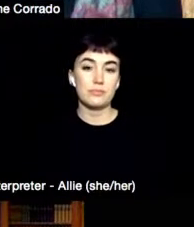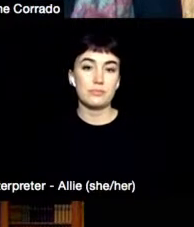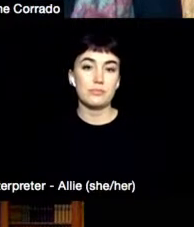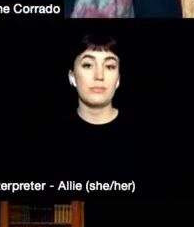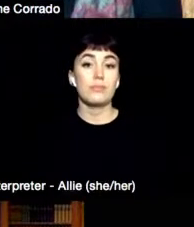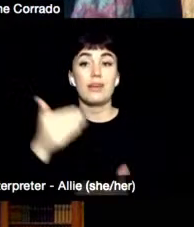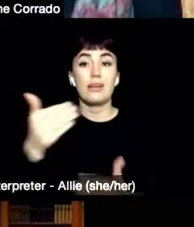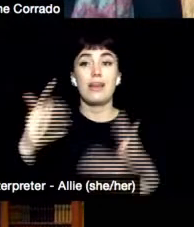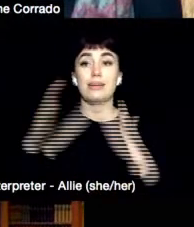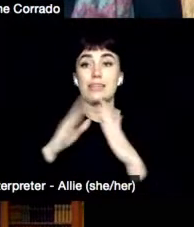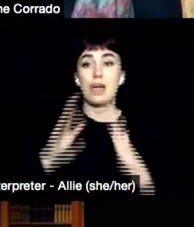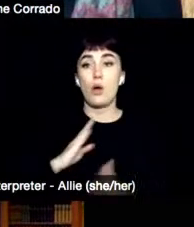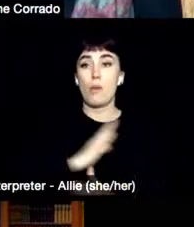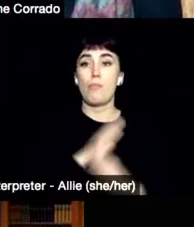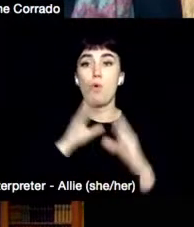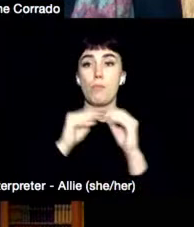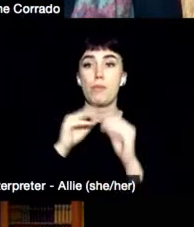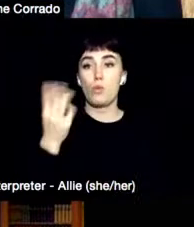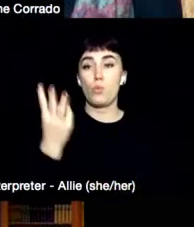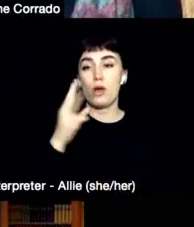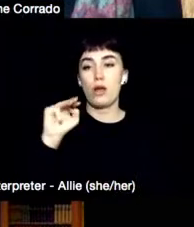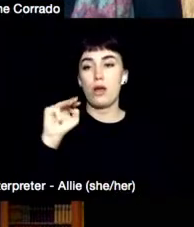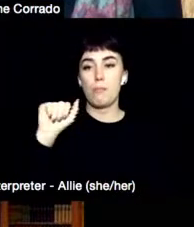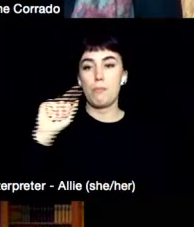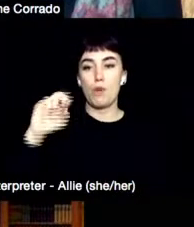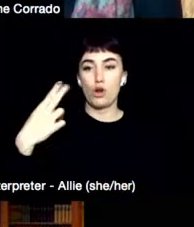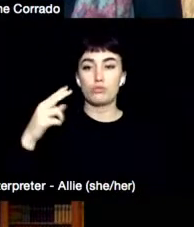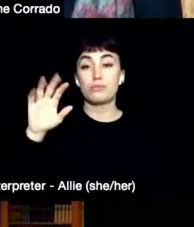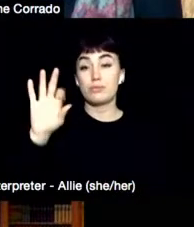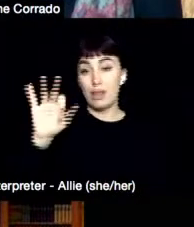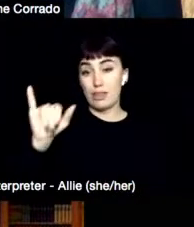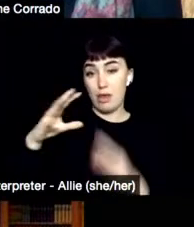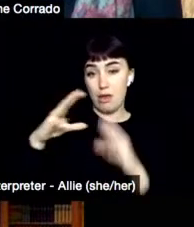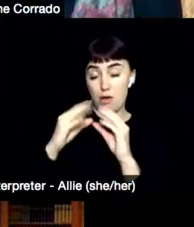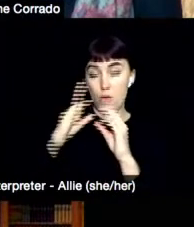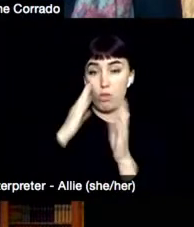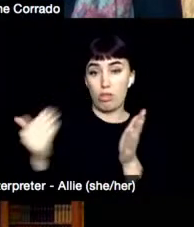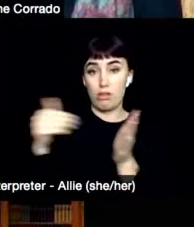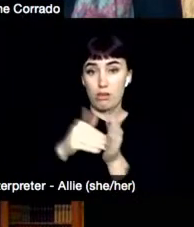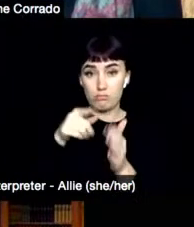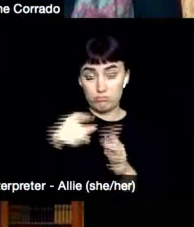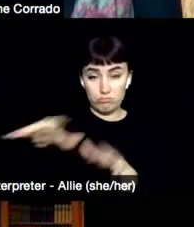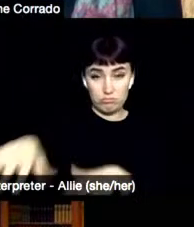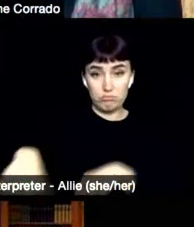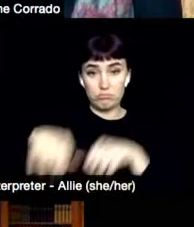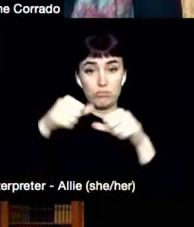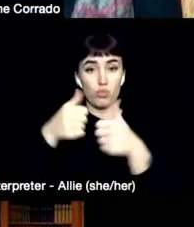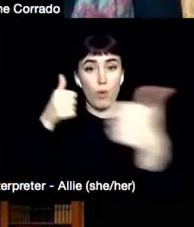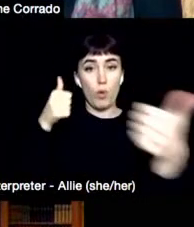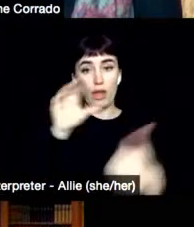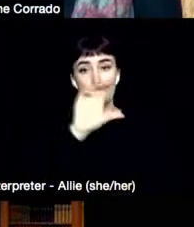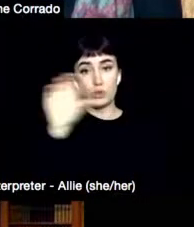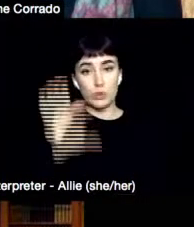Next town board meeting will be Wednesday, March 9th. That meeting will again be held remotely.